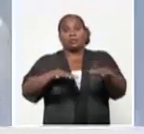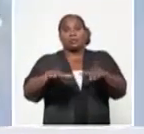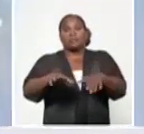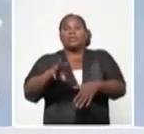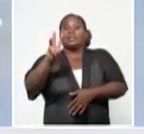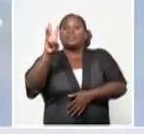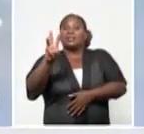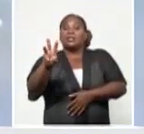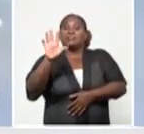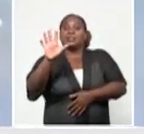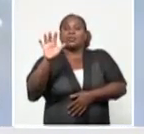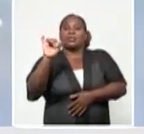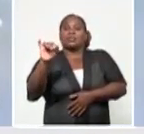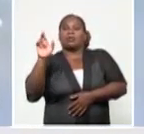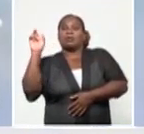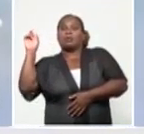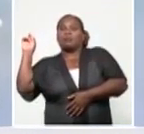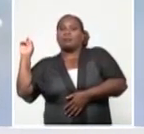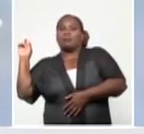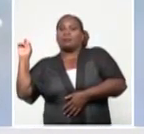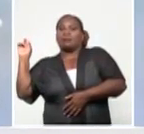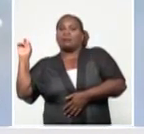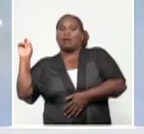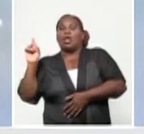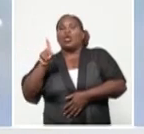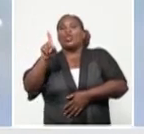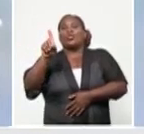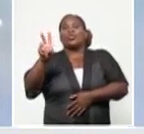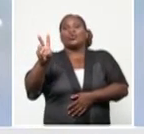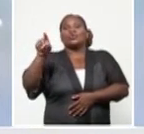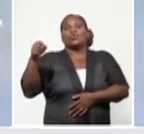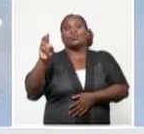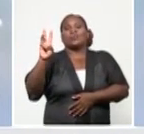12.3%, are active hospitalized cases.